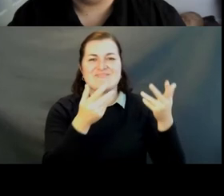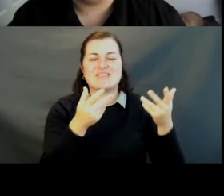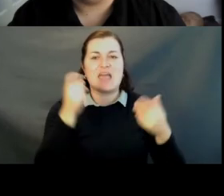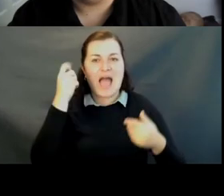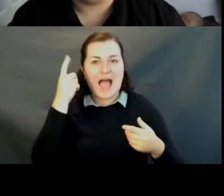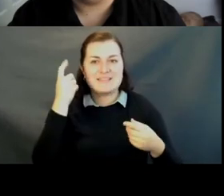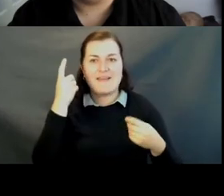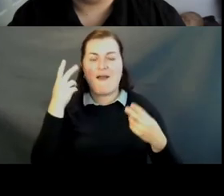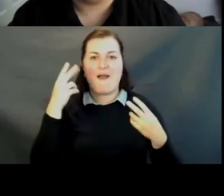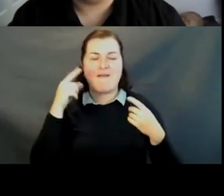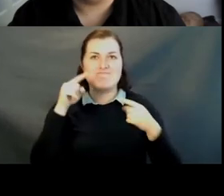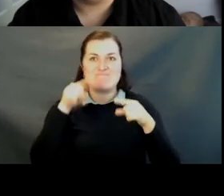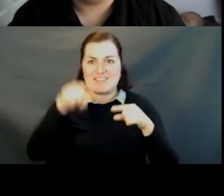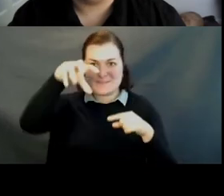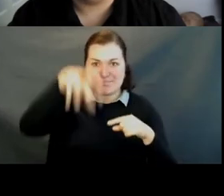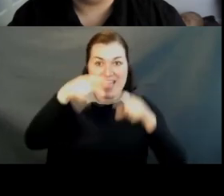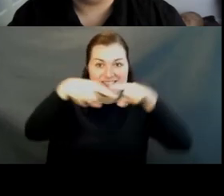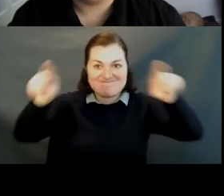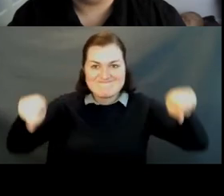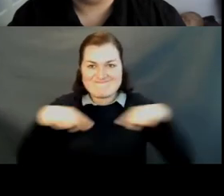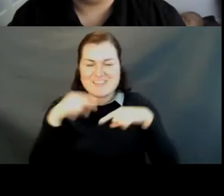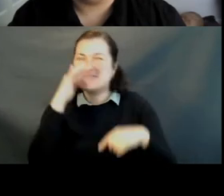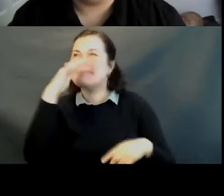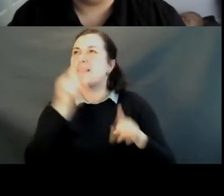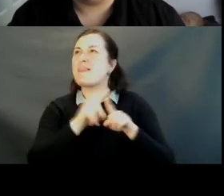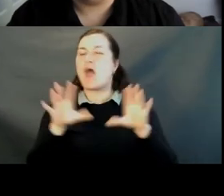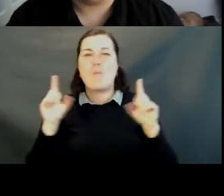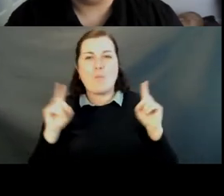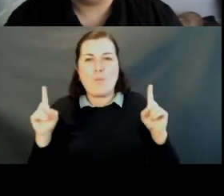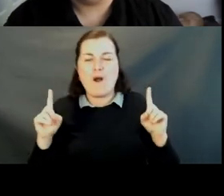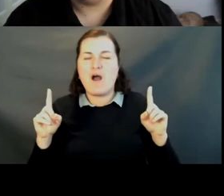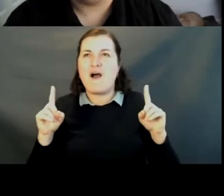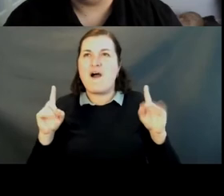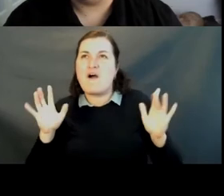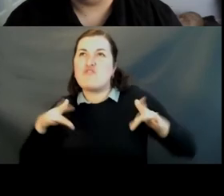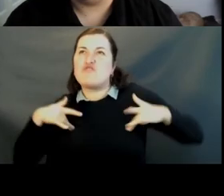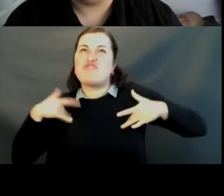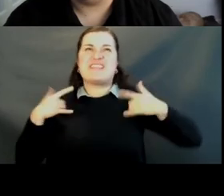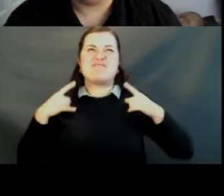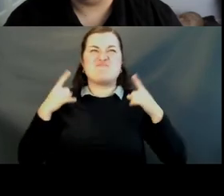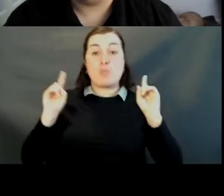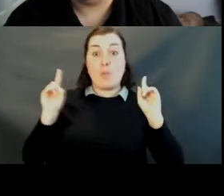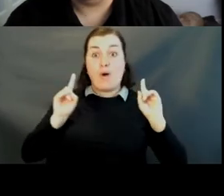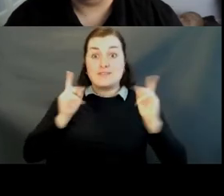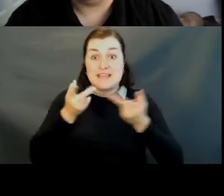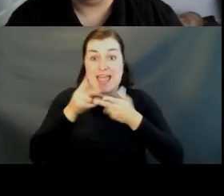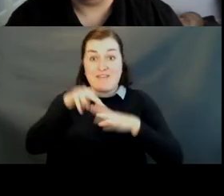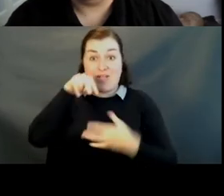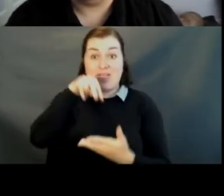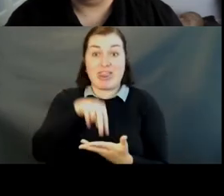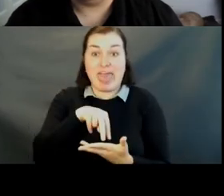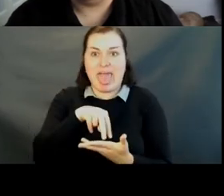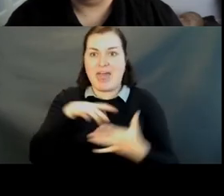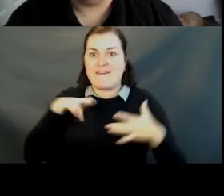place smell like? What would it like to actually be in this place? What would it feel like